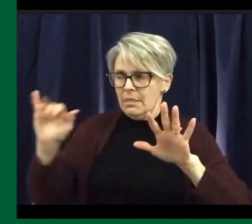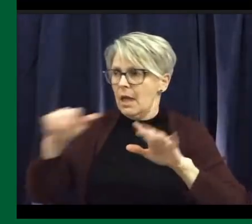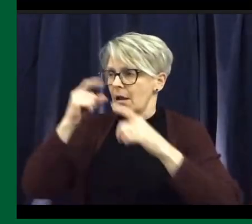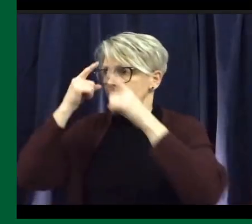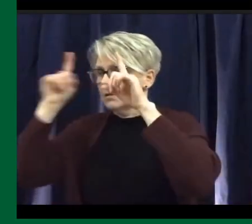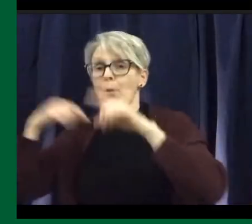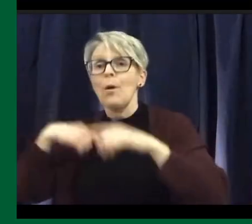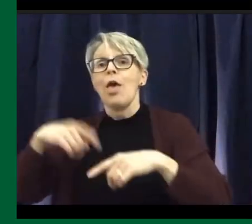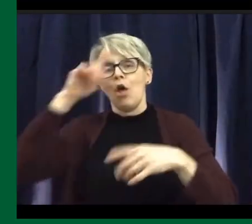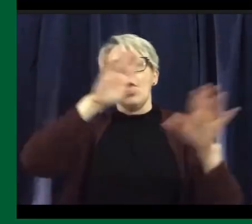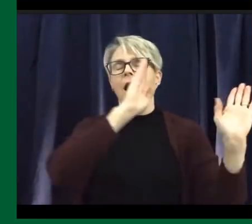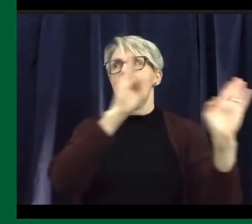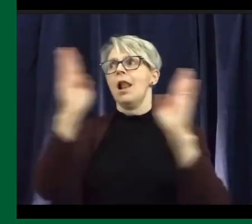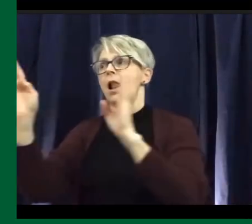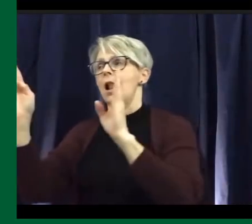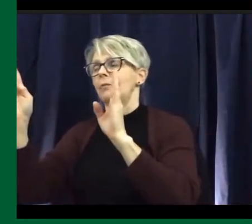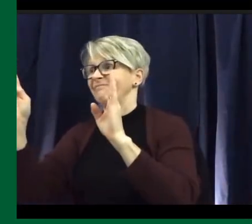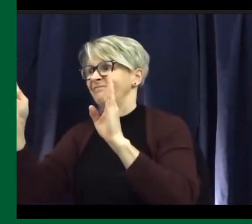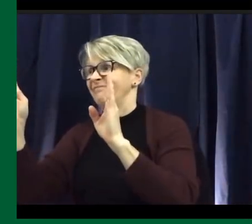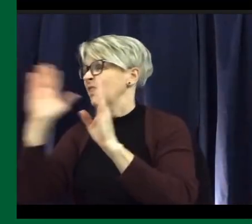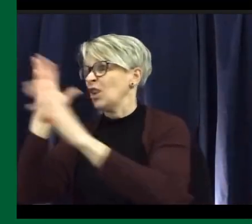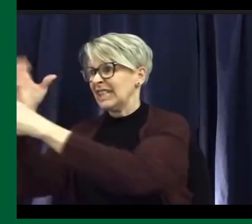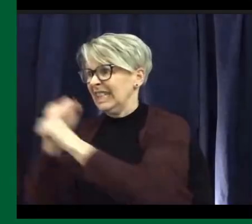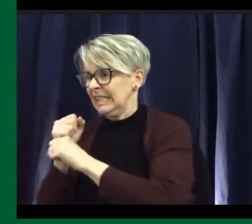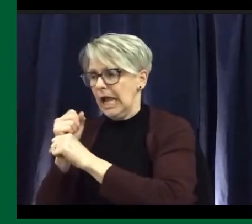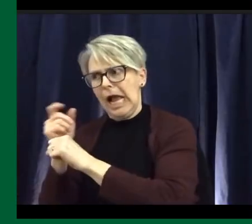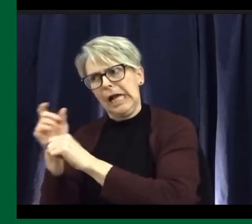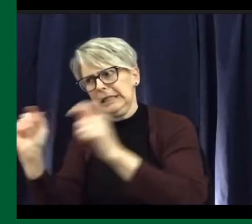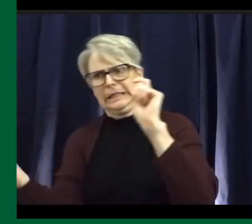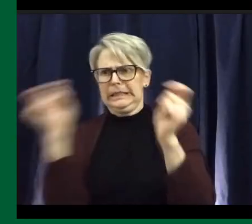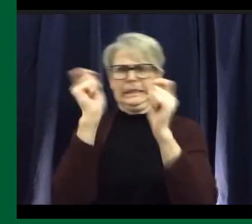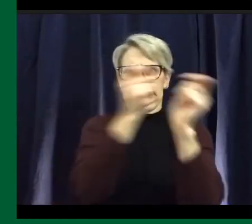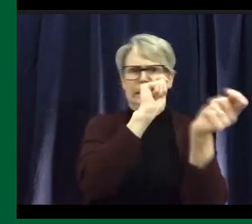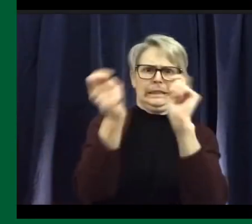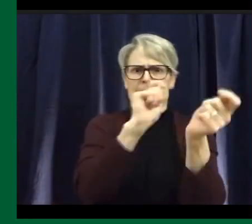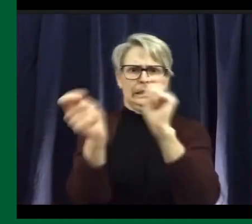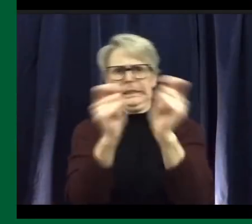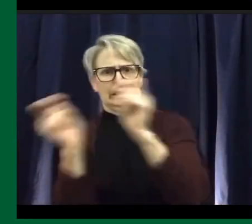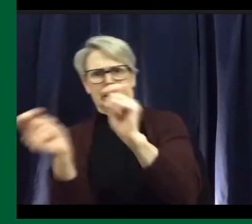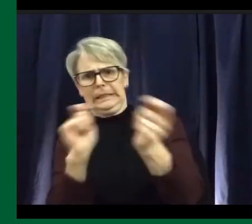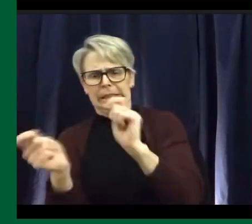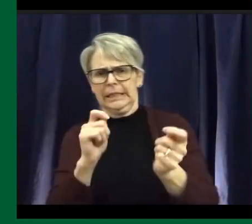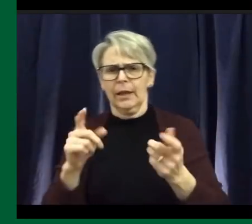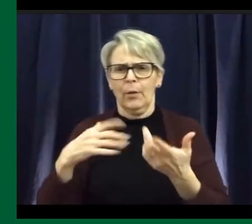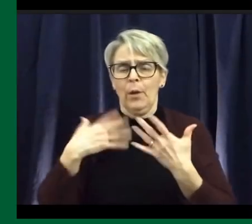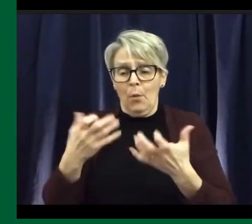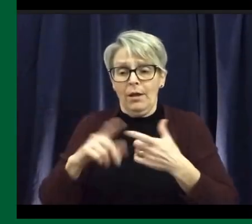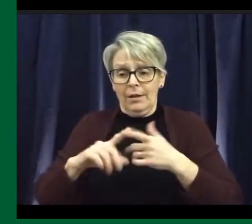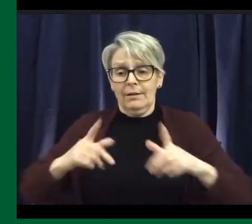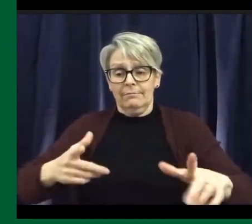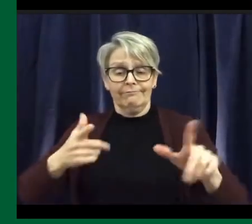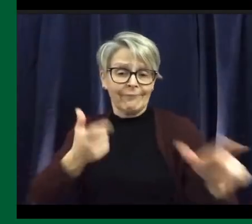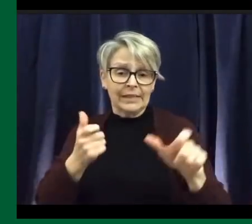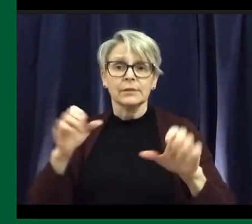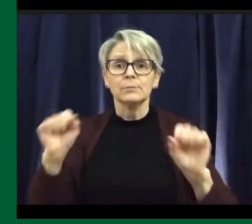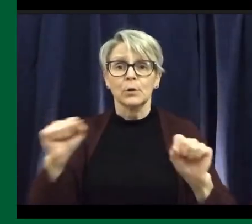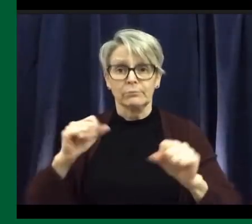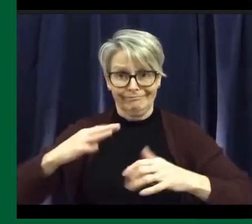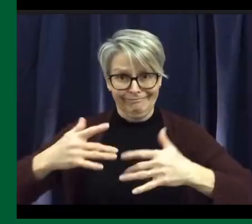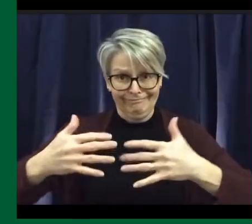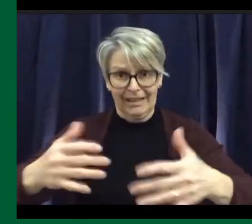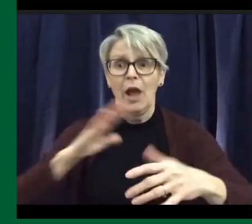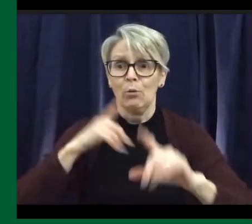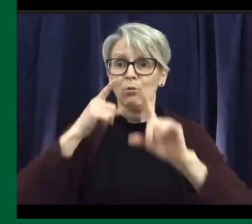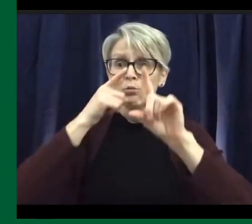our ability to proceed on the campaign. We want to go as quickly as possible. As we go forward in